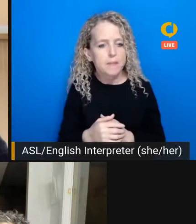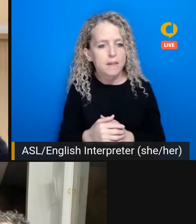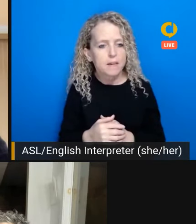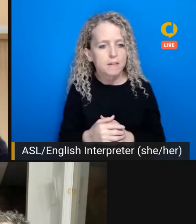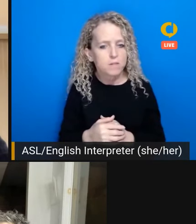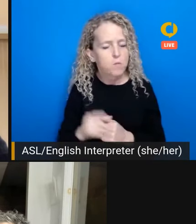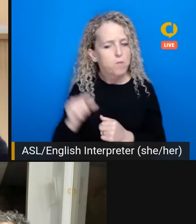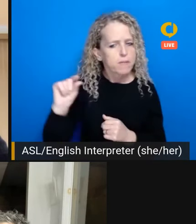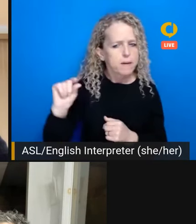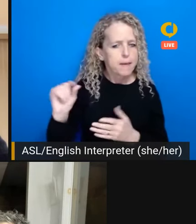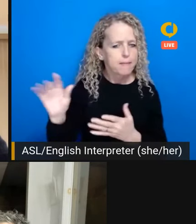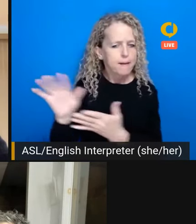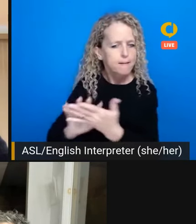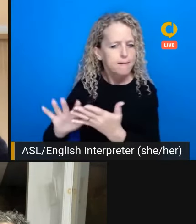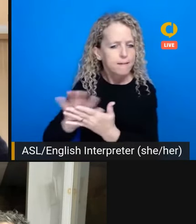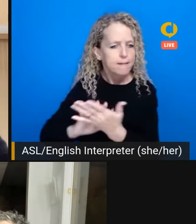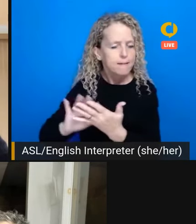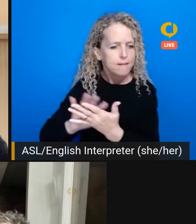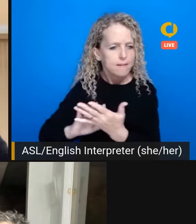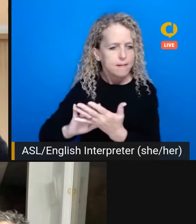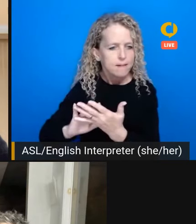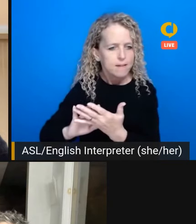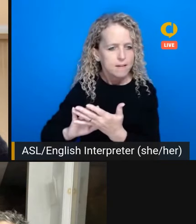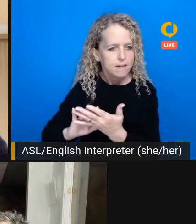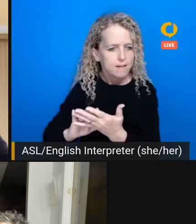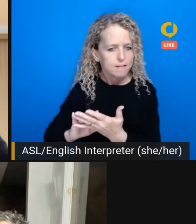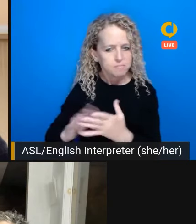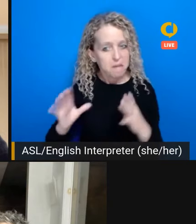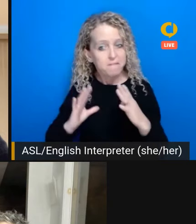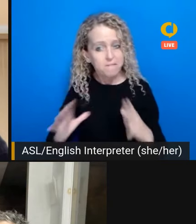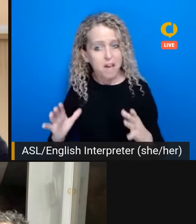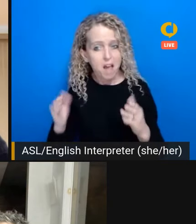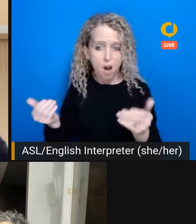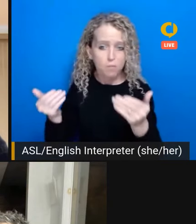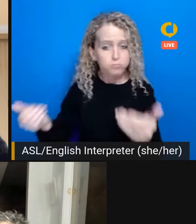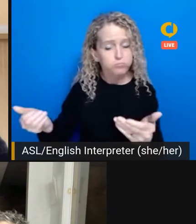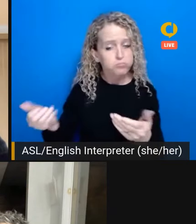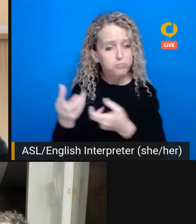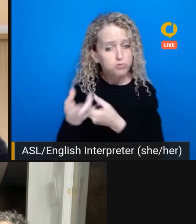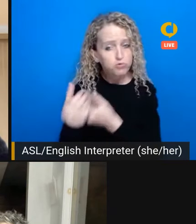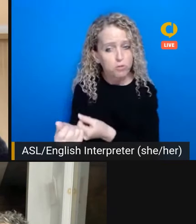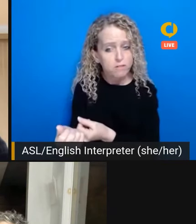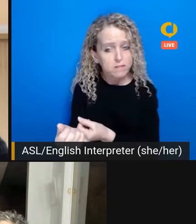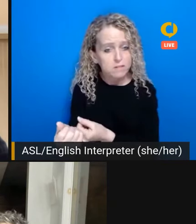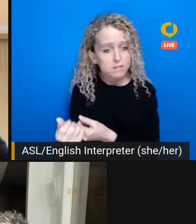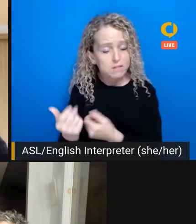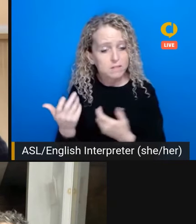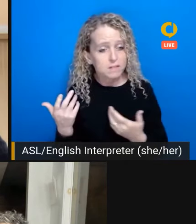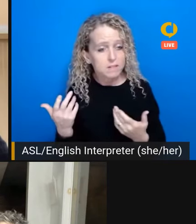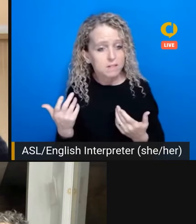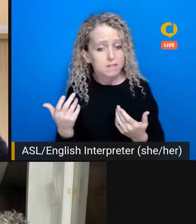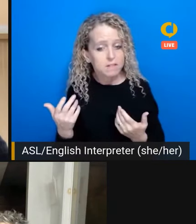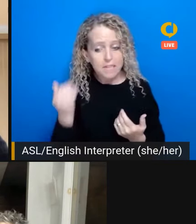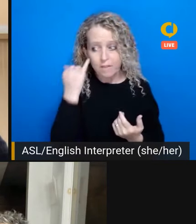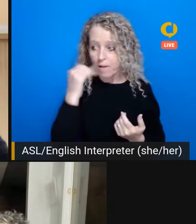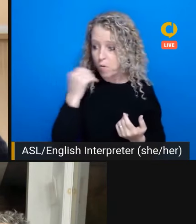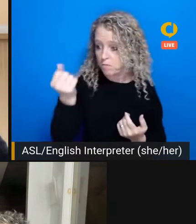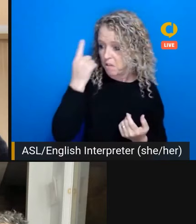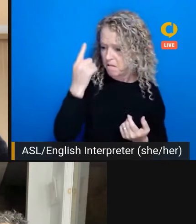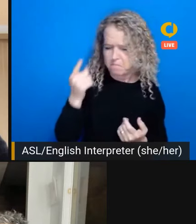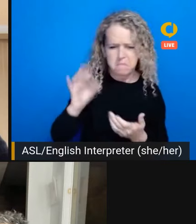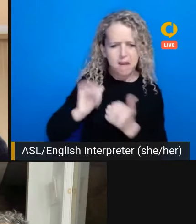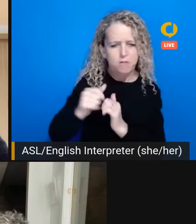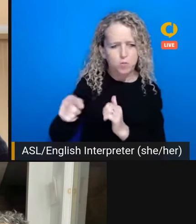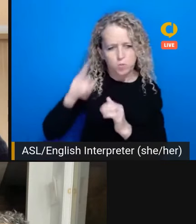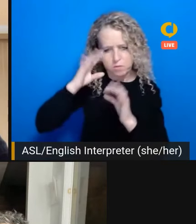to the average person like me, is it okay if I just say go with it and I don't understand how an AI arrived